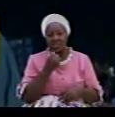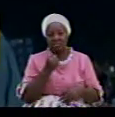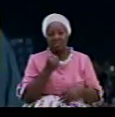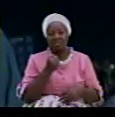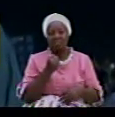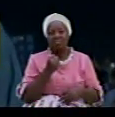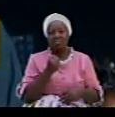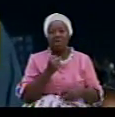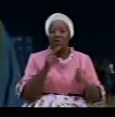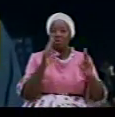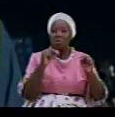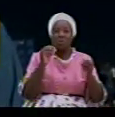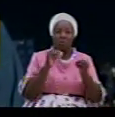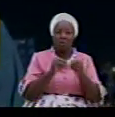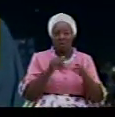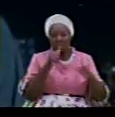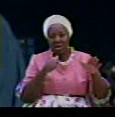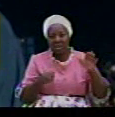No more hiding.